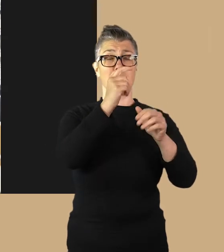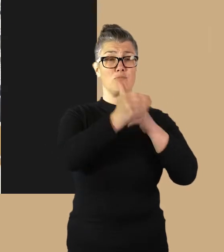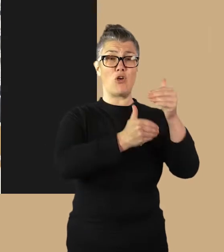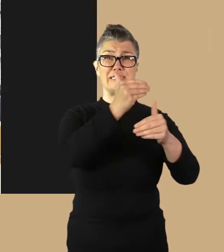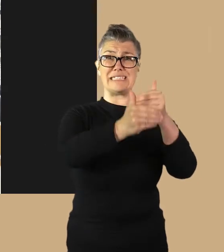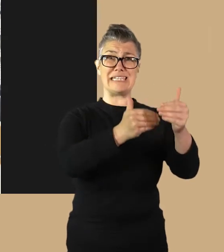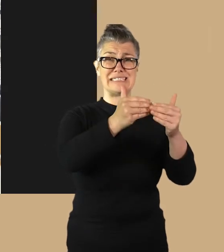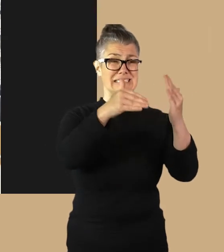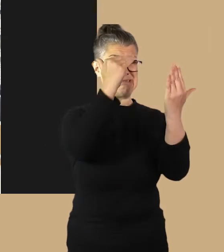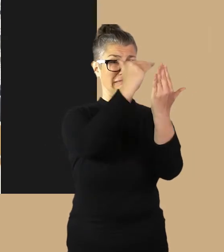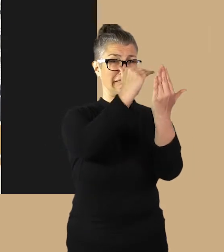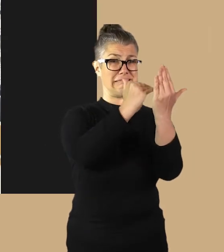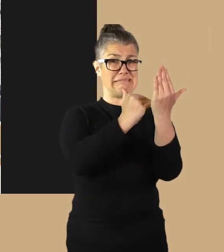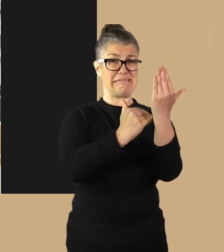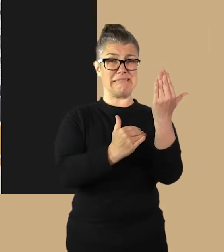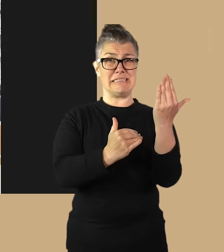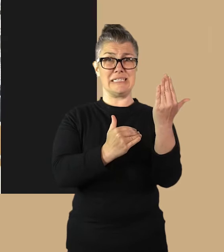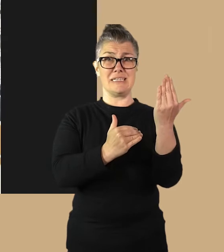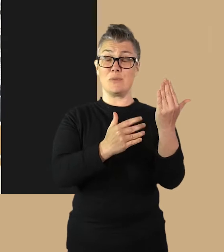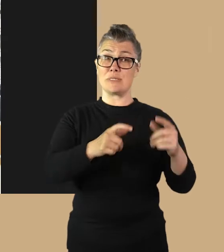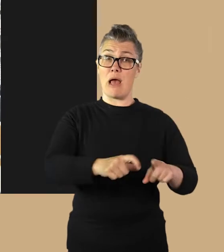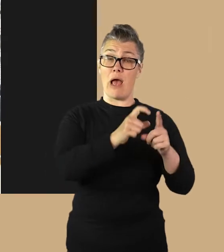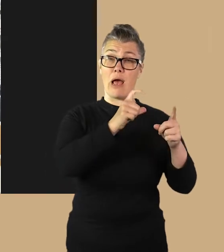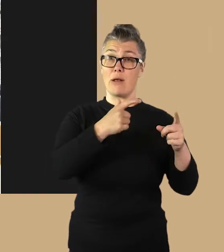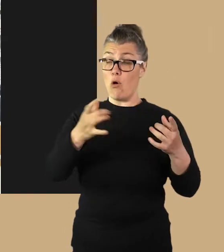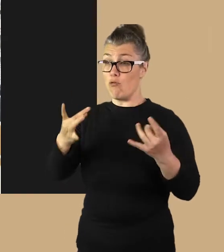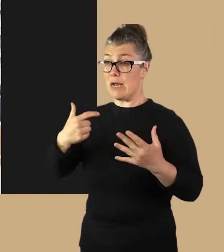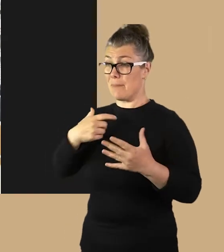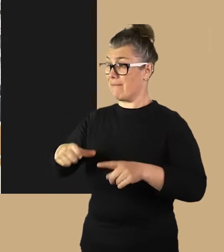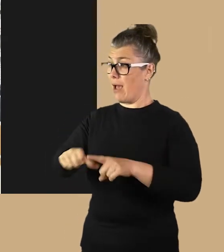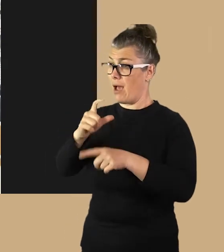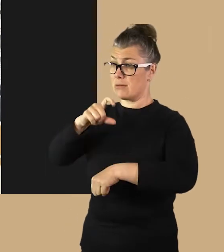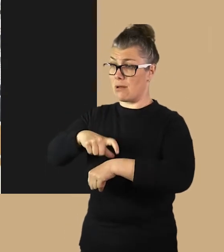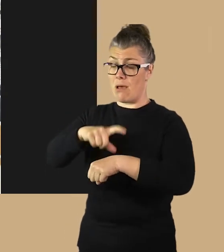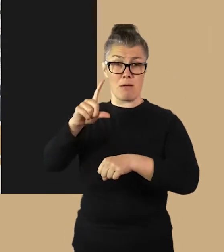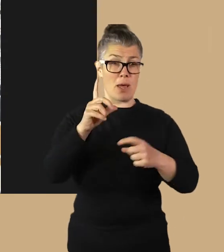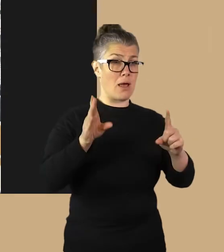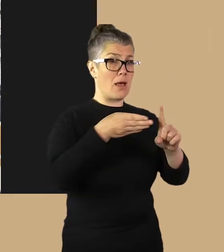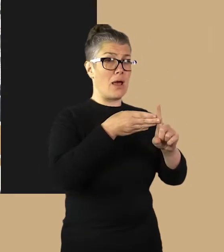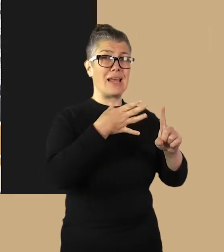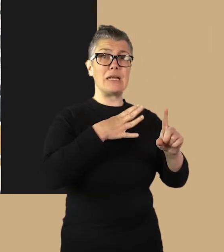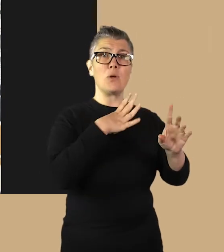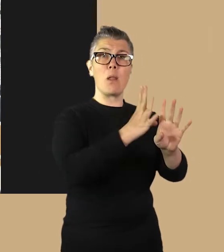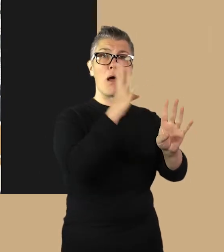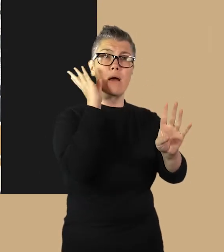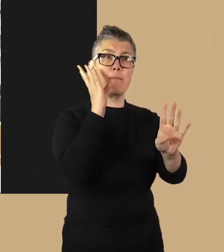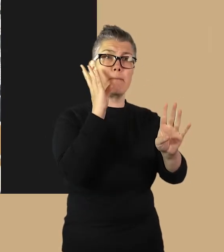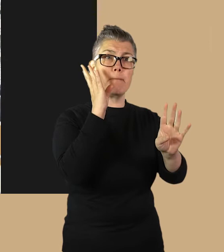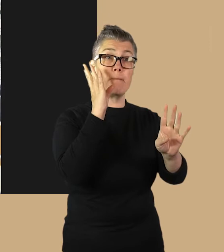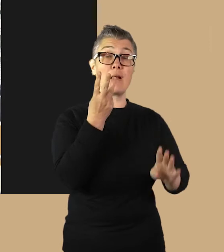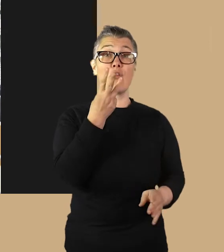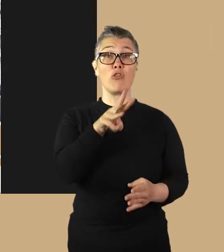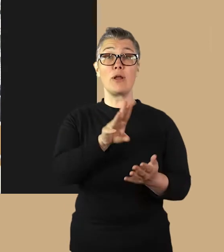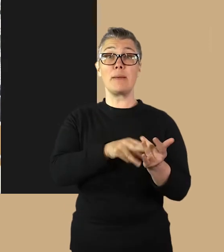pause my studies, it was pretty overwhelming to handle. I'm already having a hard time, so needing